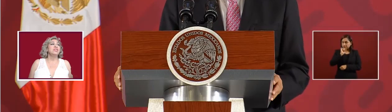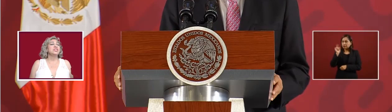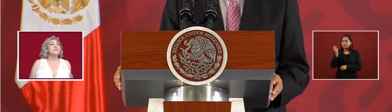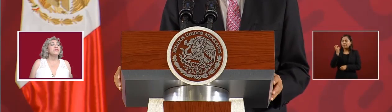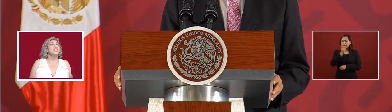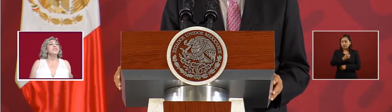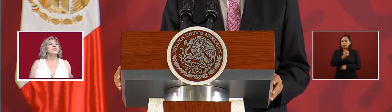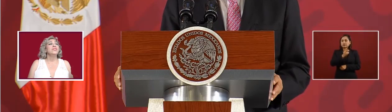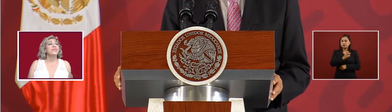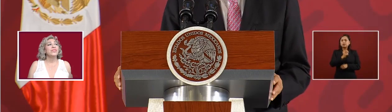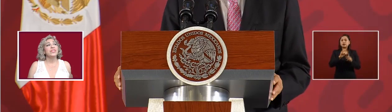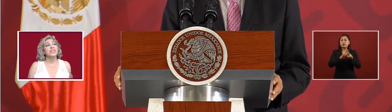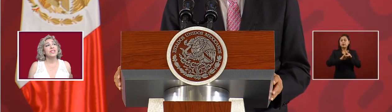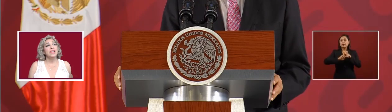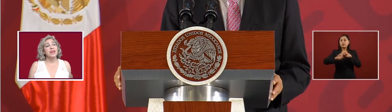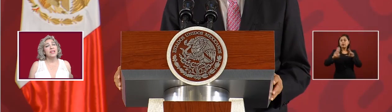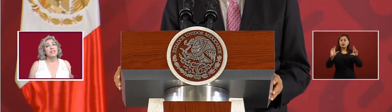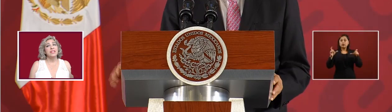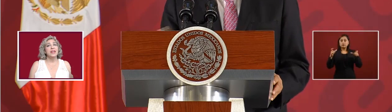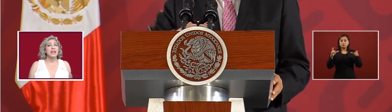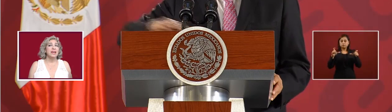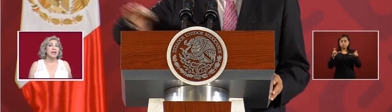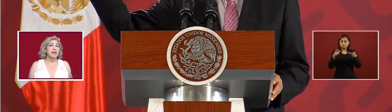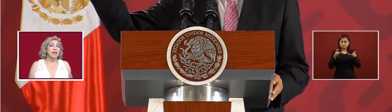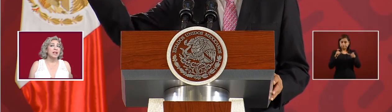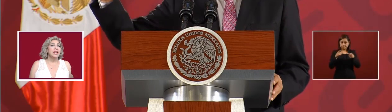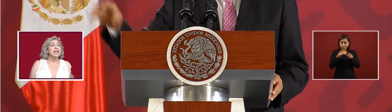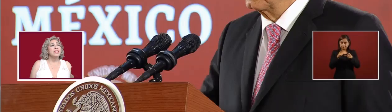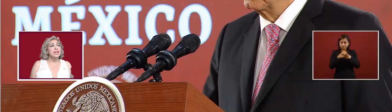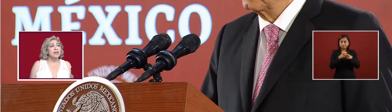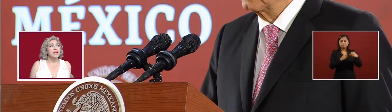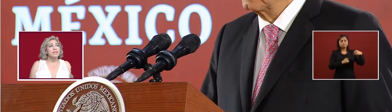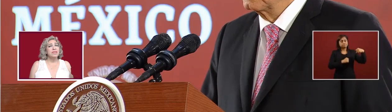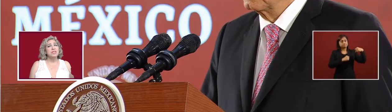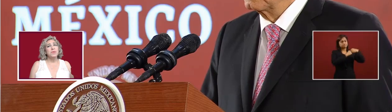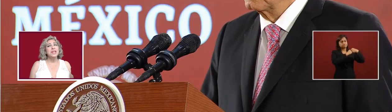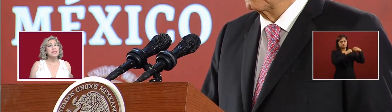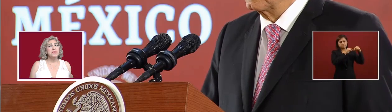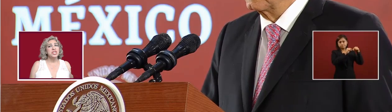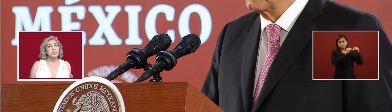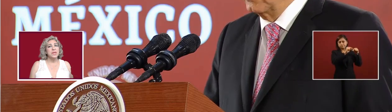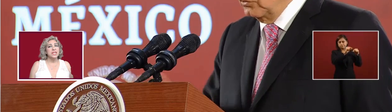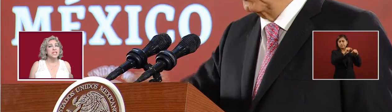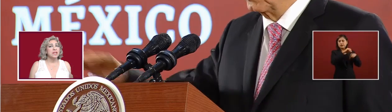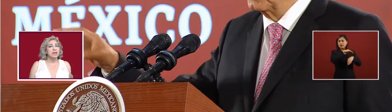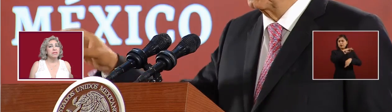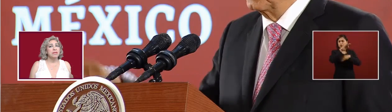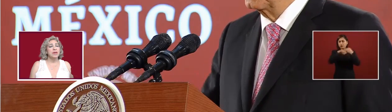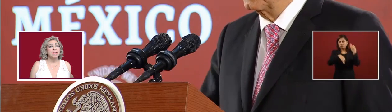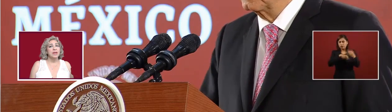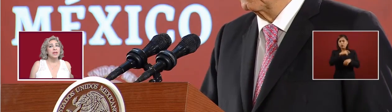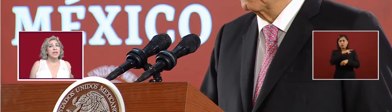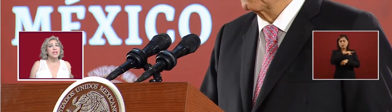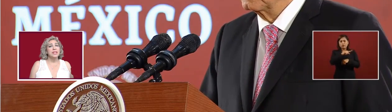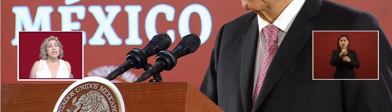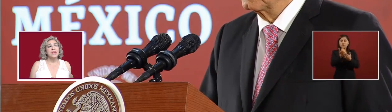There's a few that there's been a diminishment in the